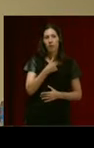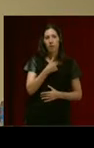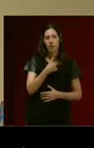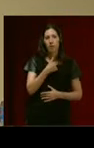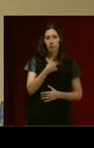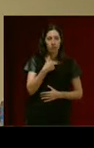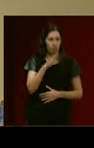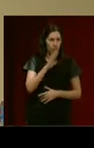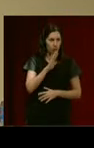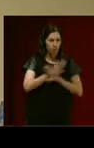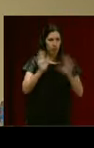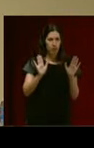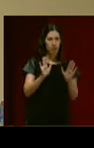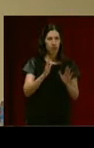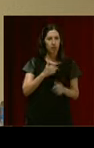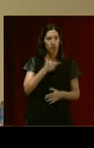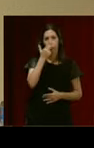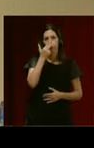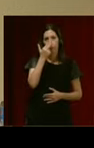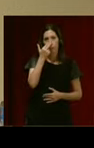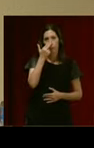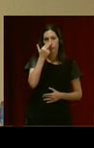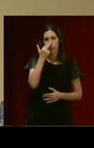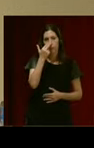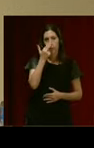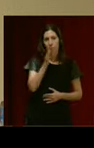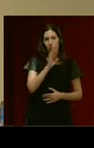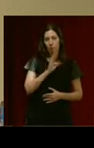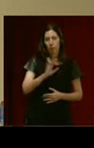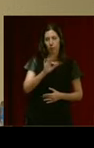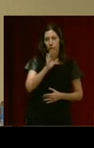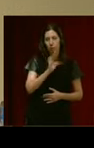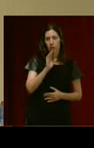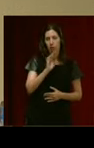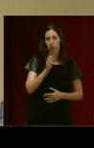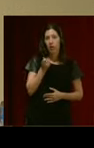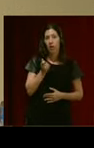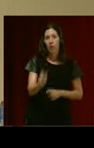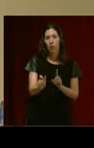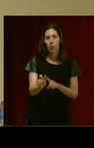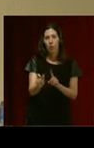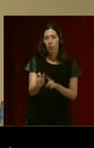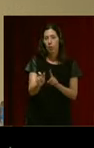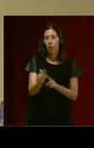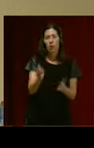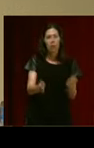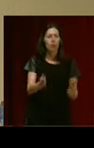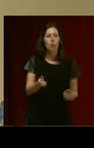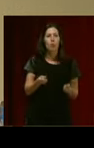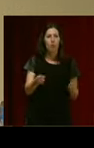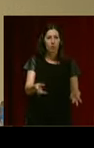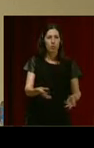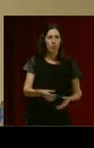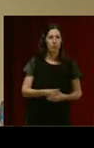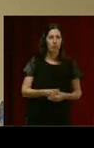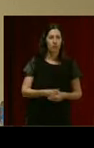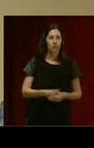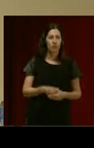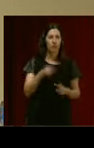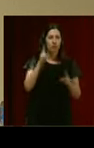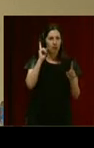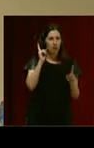I understand the goal of your project, but I would like to know, although I find this very interesting, how